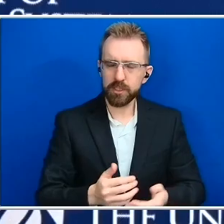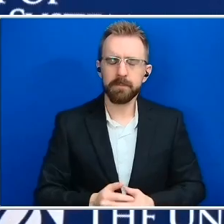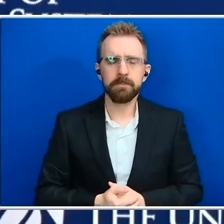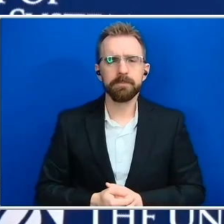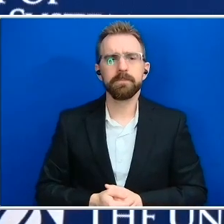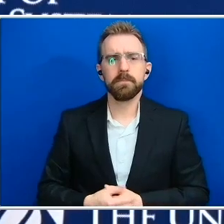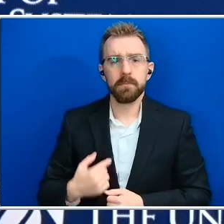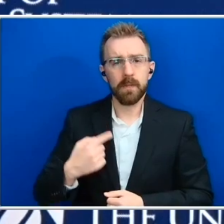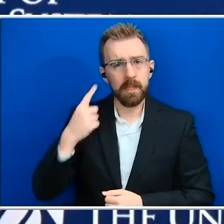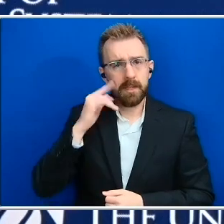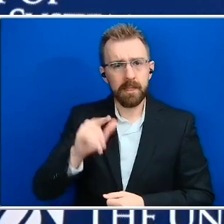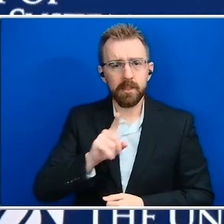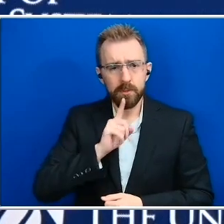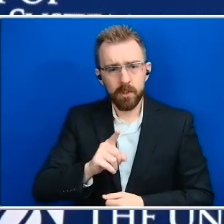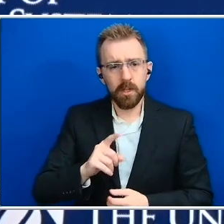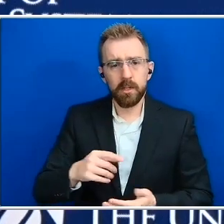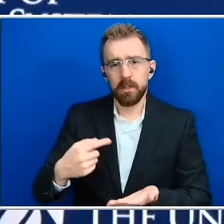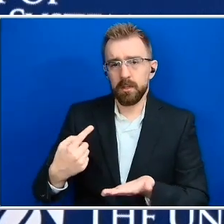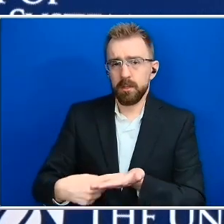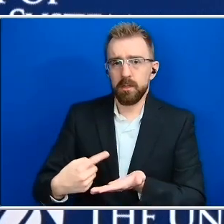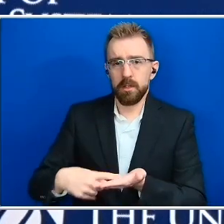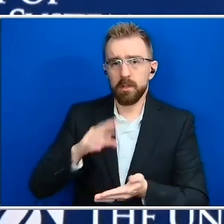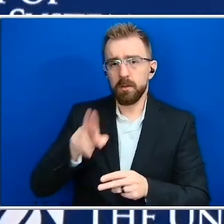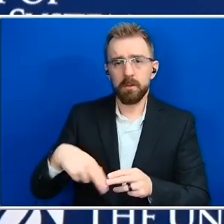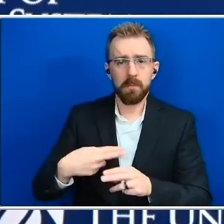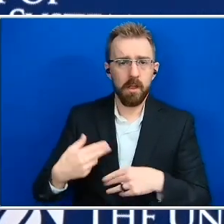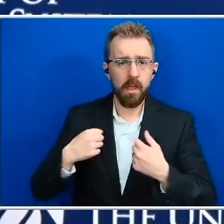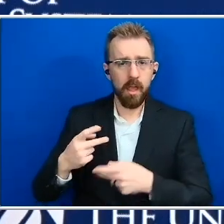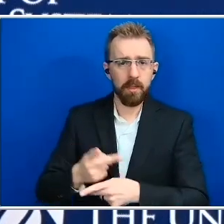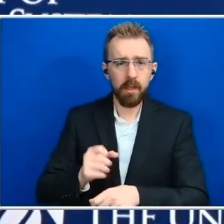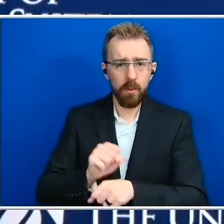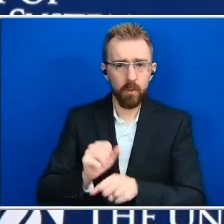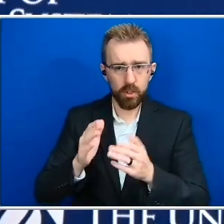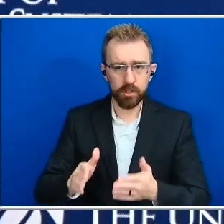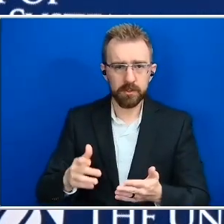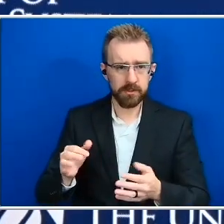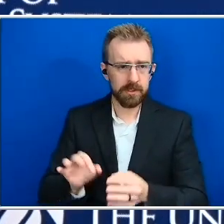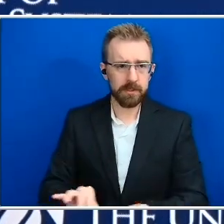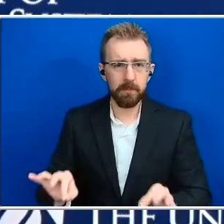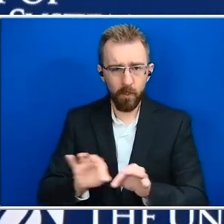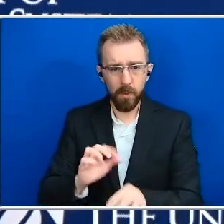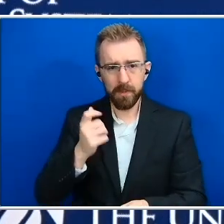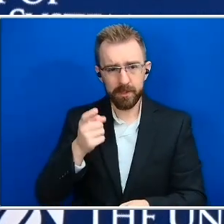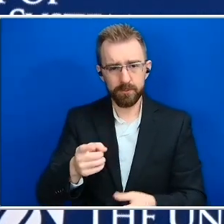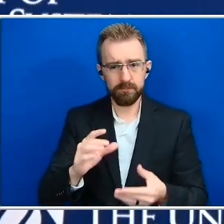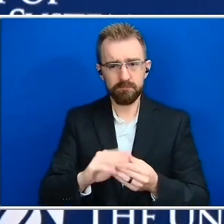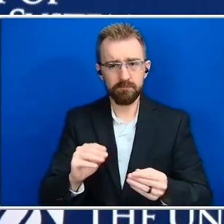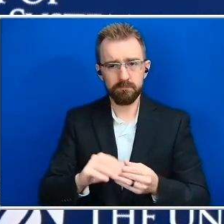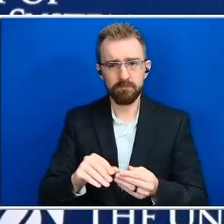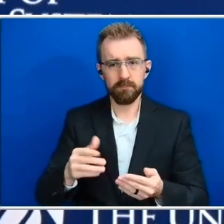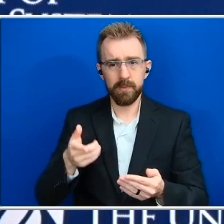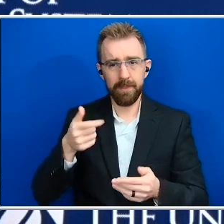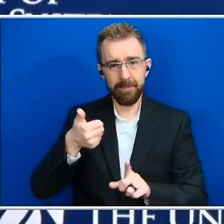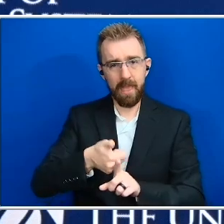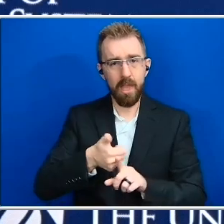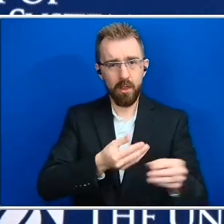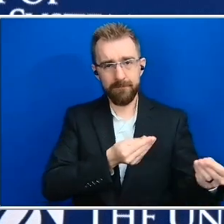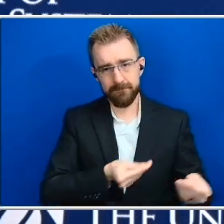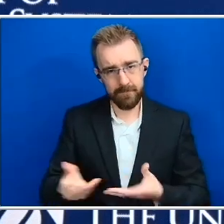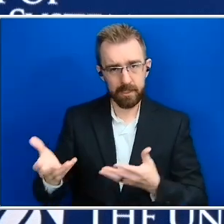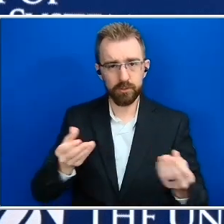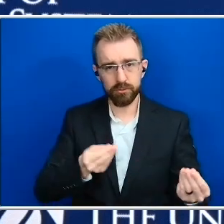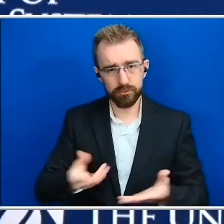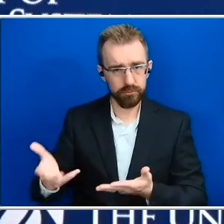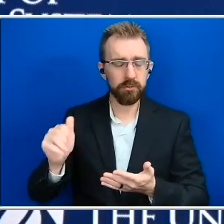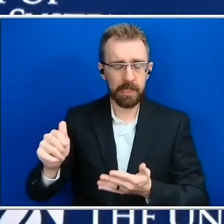speaking about healthcare workers, you know, it is vitally important because you said they are vectors. They can transfer it to other patients. They